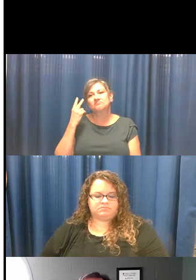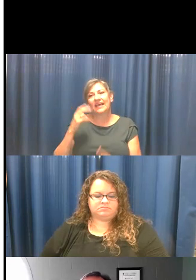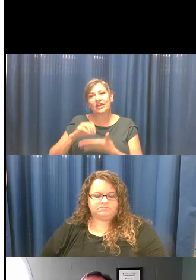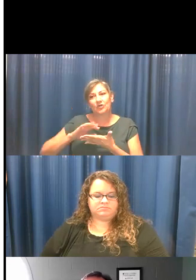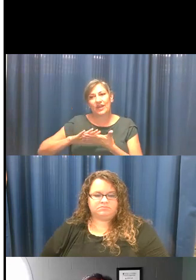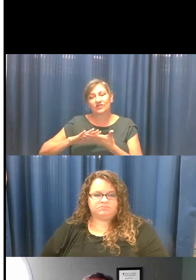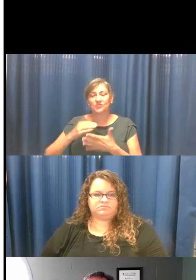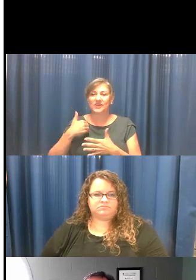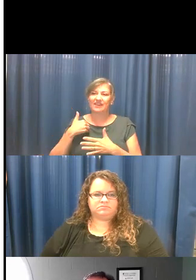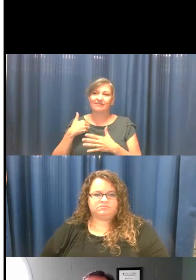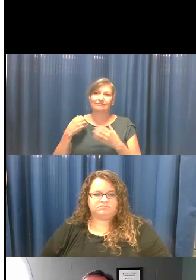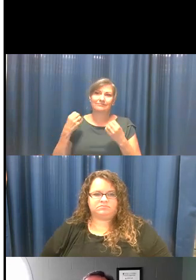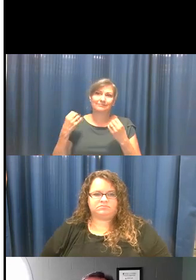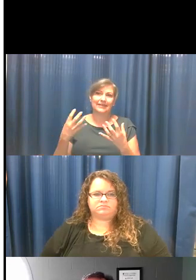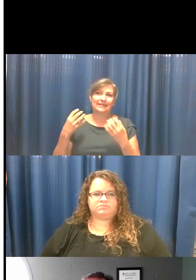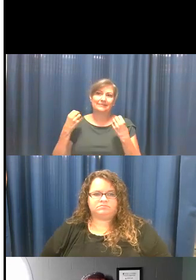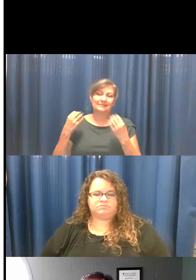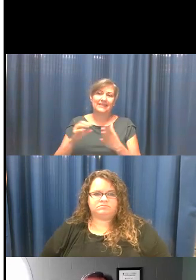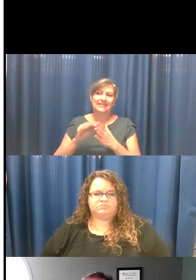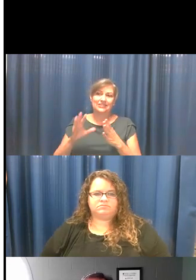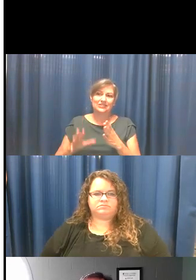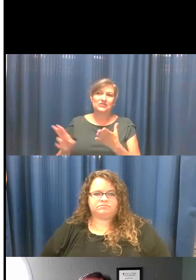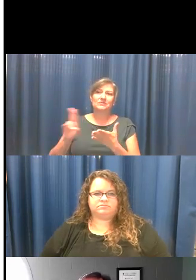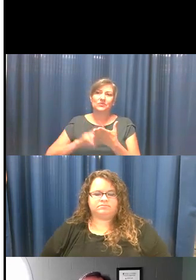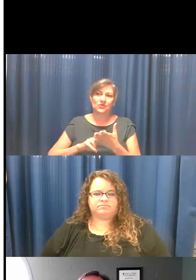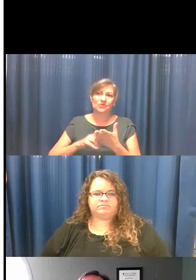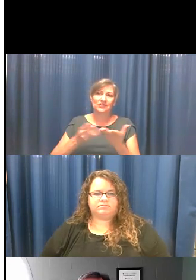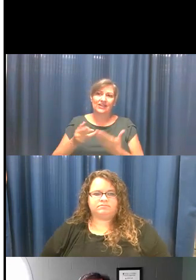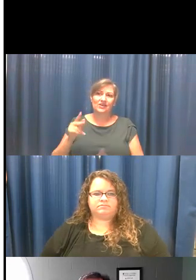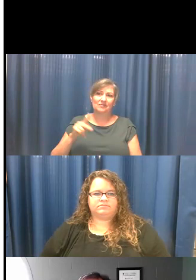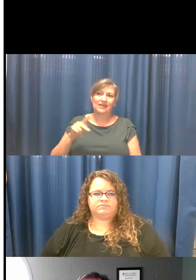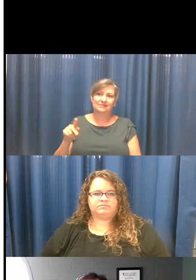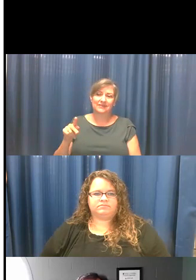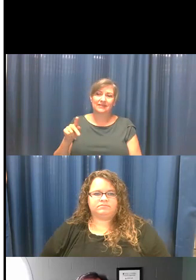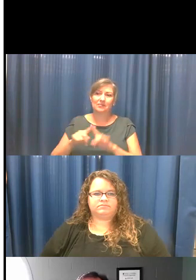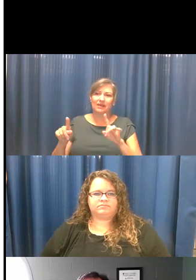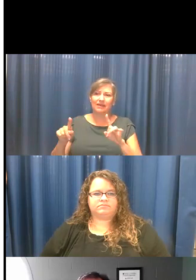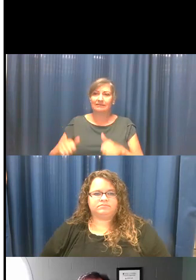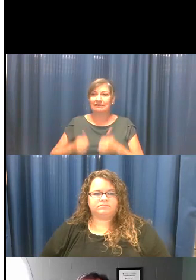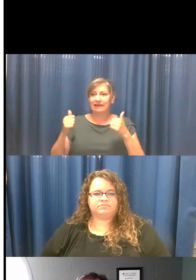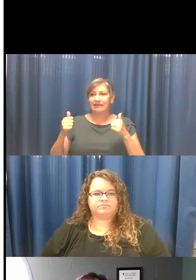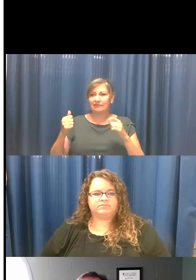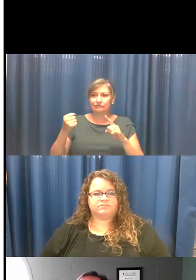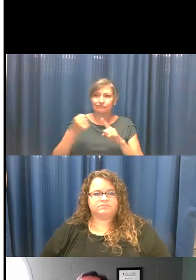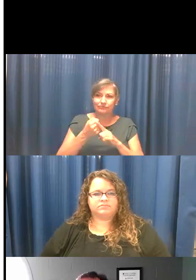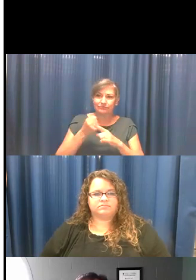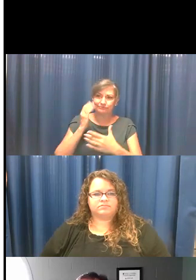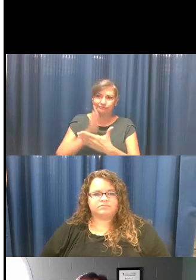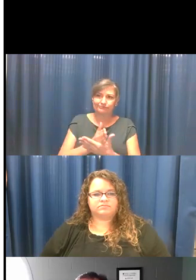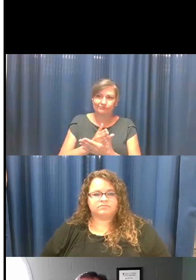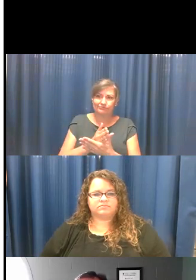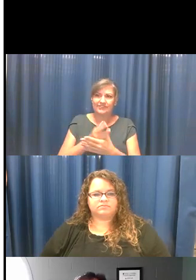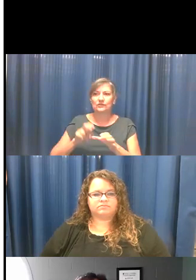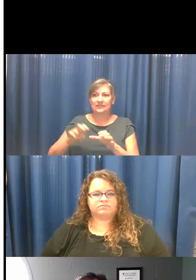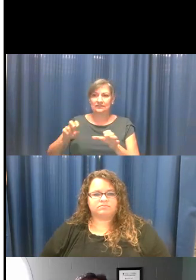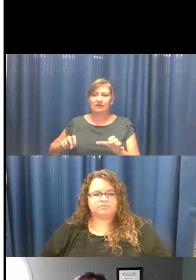have thousands of students who have been enrolled at Pikes Peak, but life got complicated and they stopped out. This